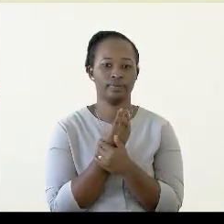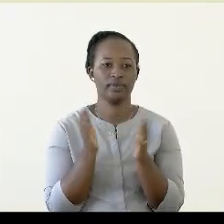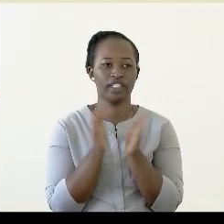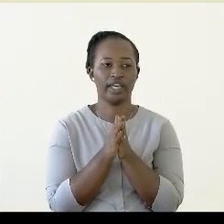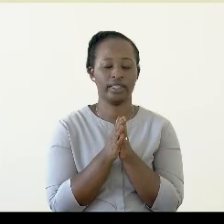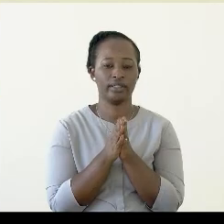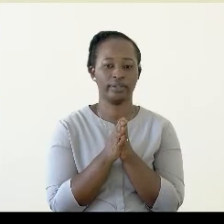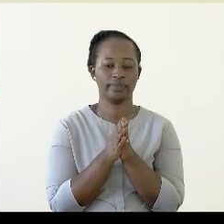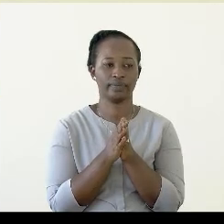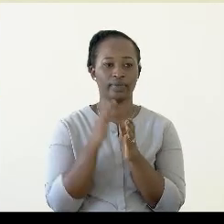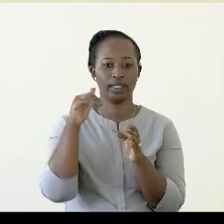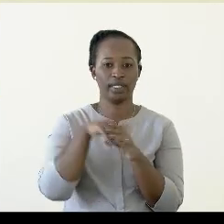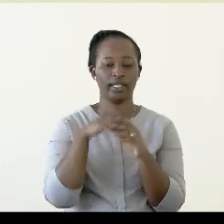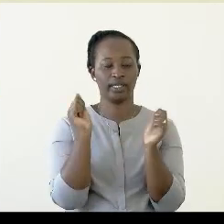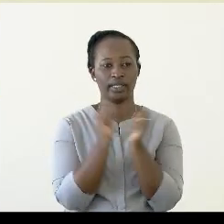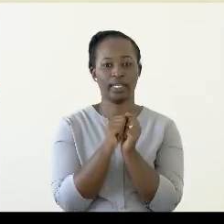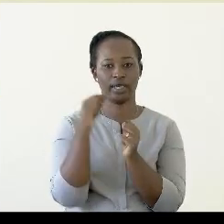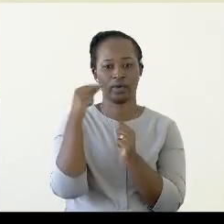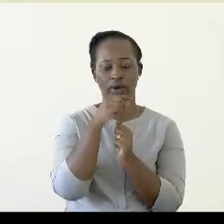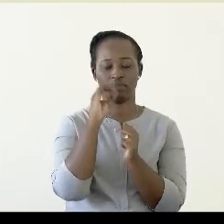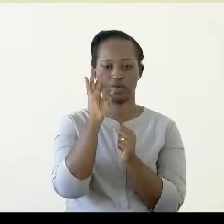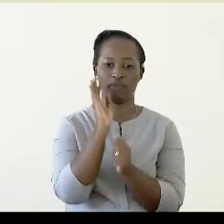And it is in 10 grams of water.